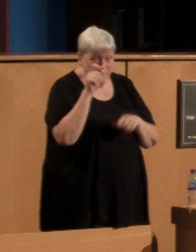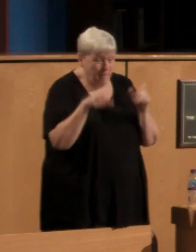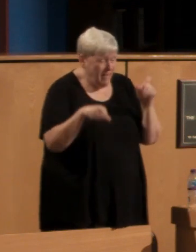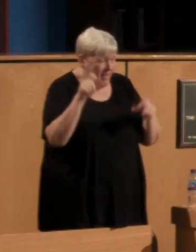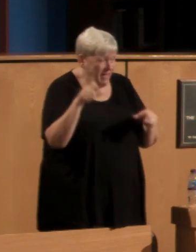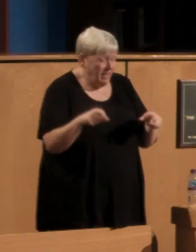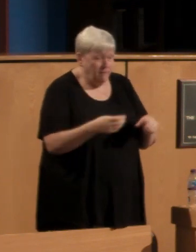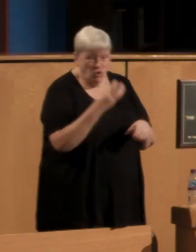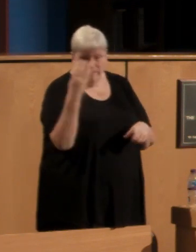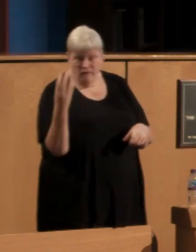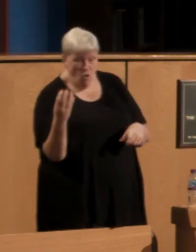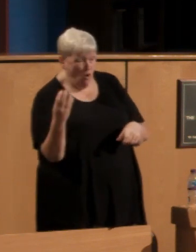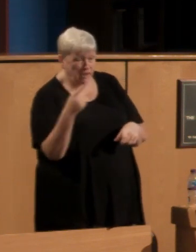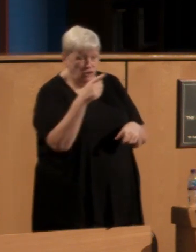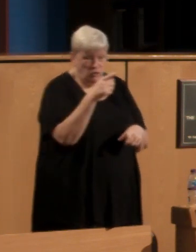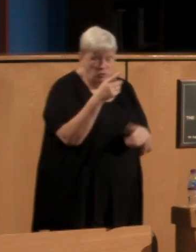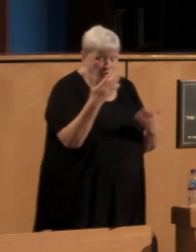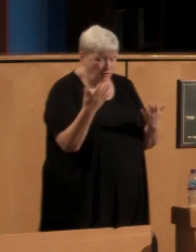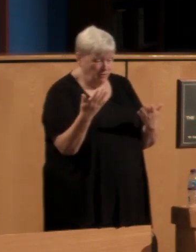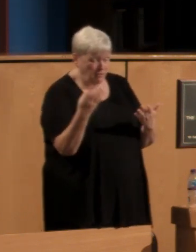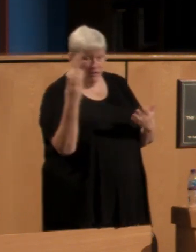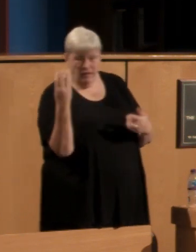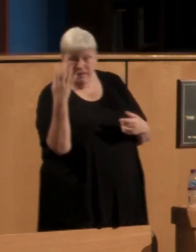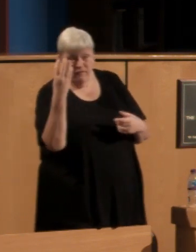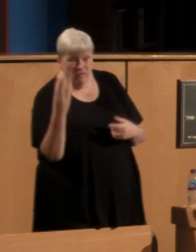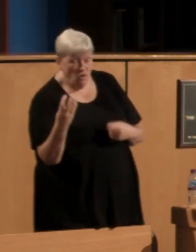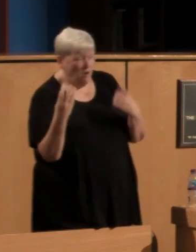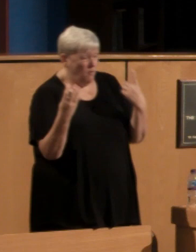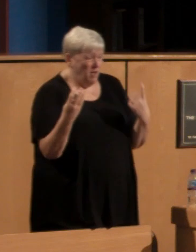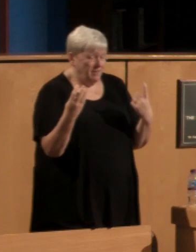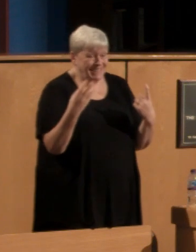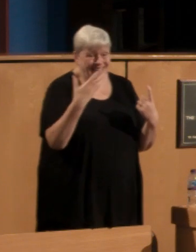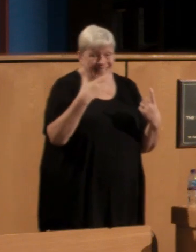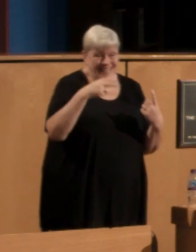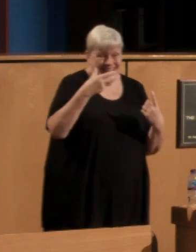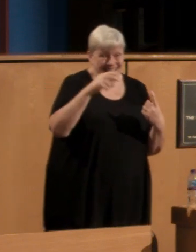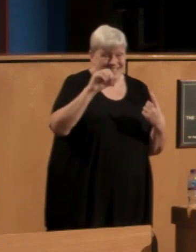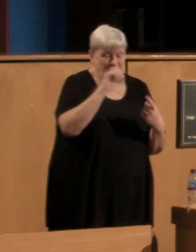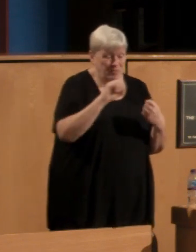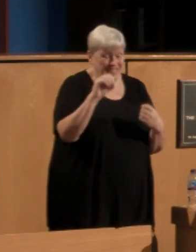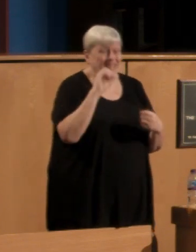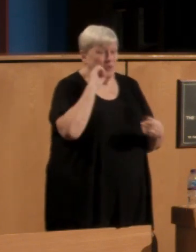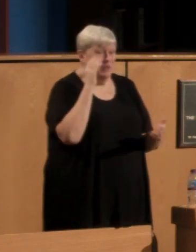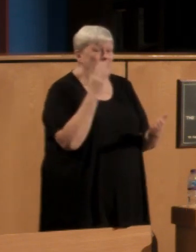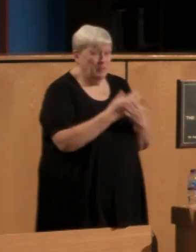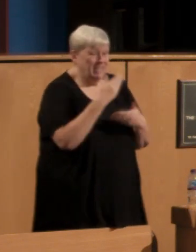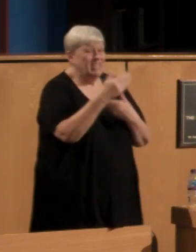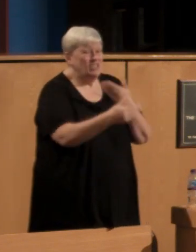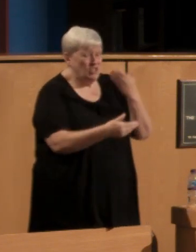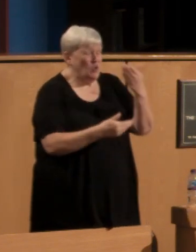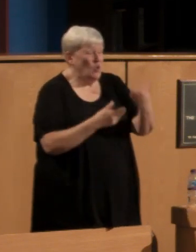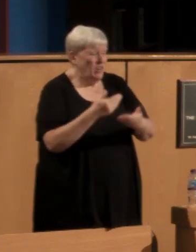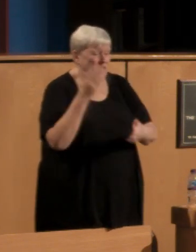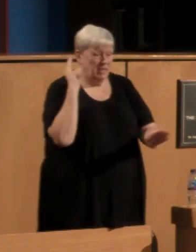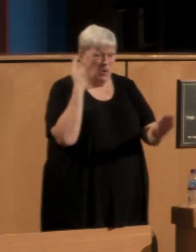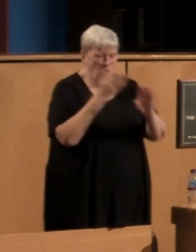got 4 straight white men and you, then 80% of that story is going to be straight